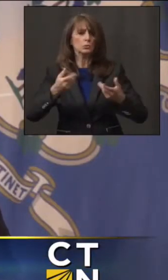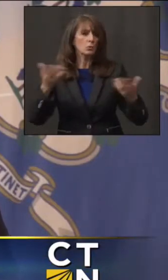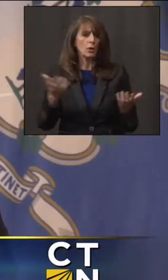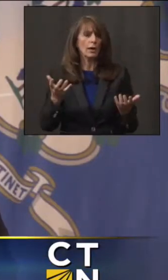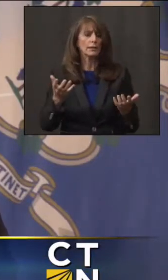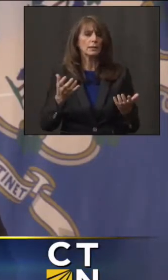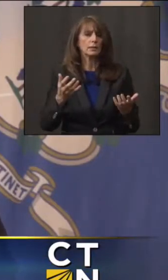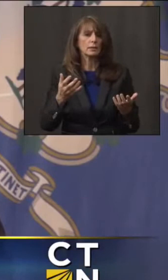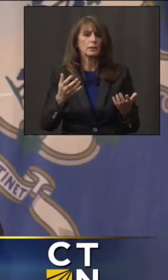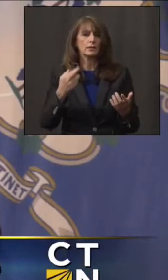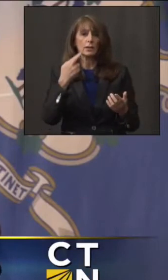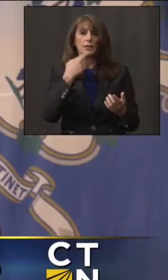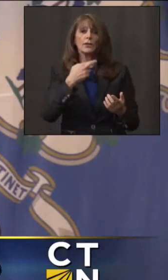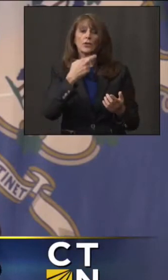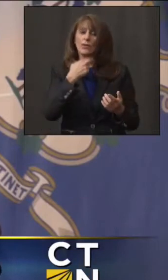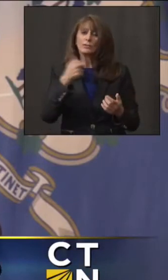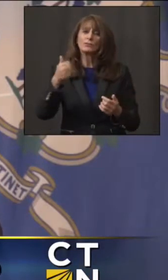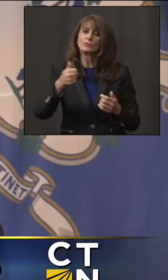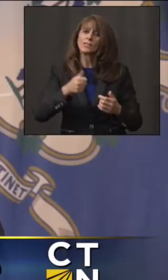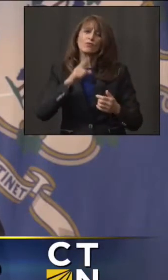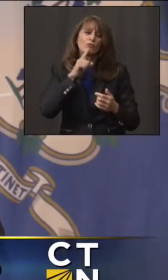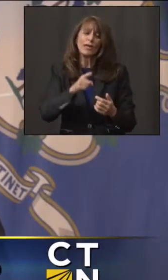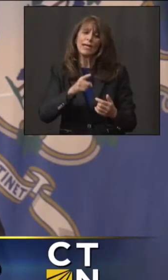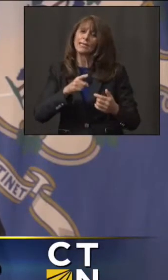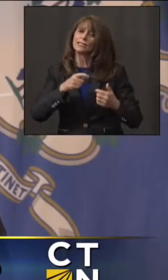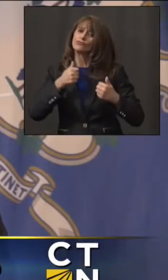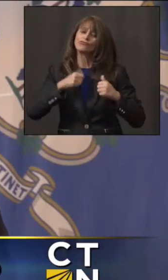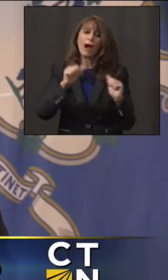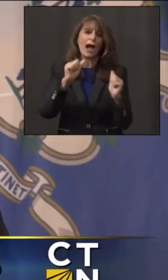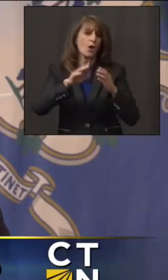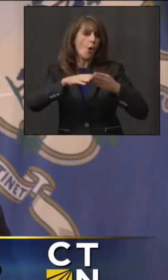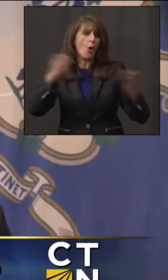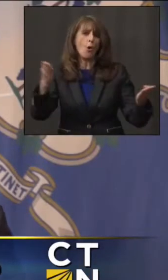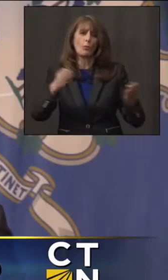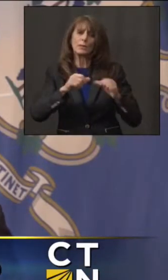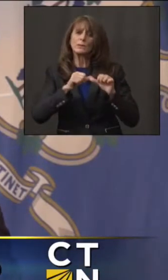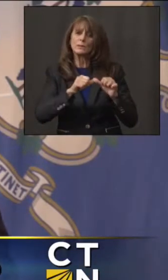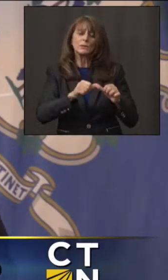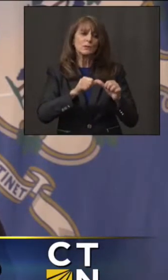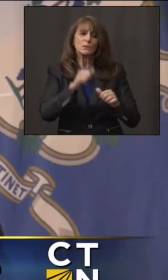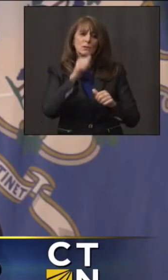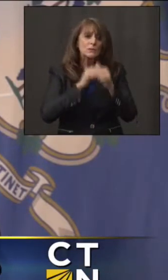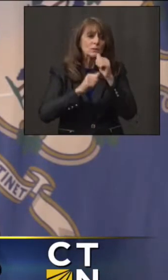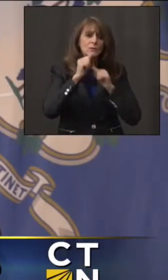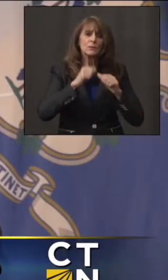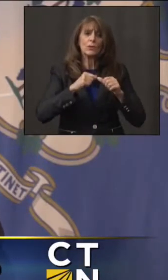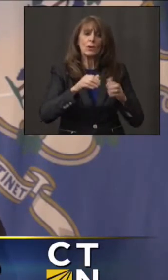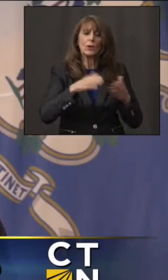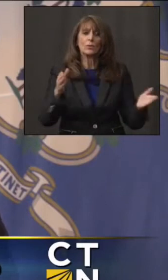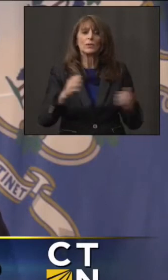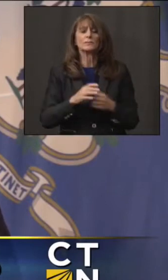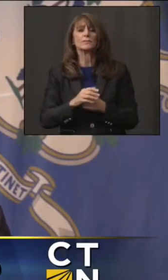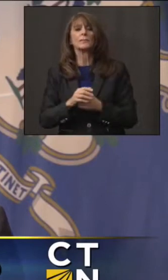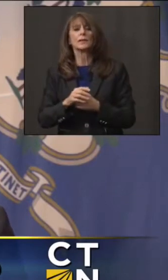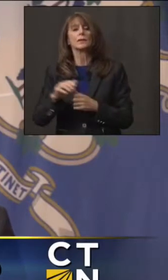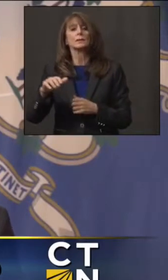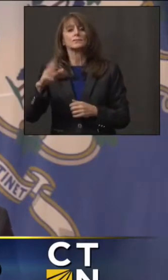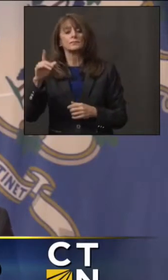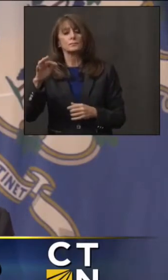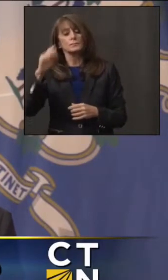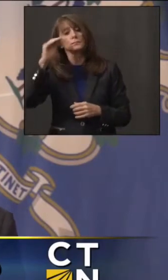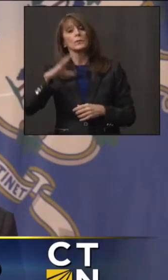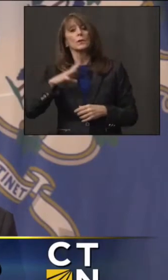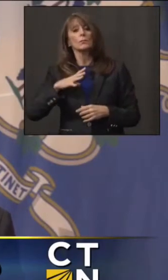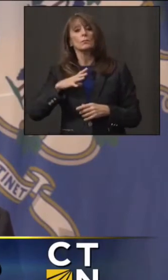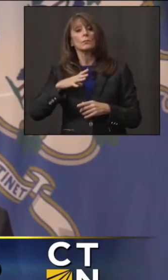The restaurants have worked really hard to stay open and do it safely. It's sort of interesting. Dave Lamont